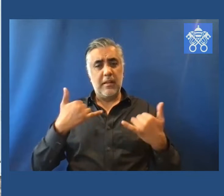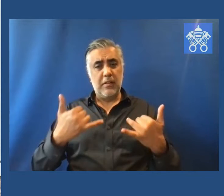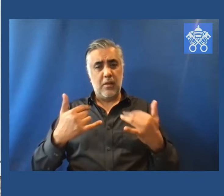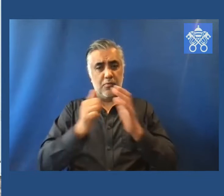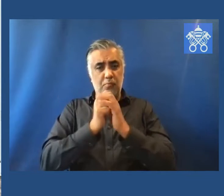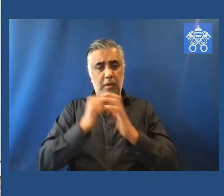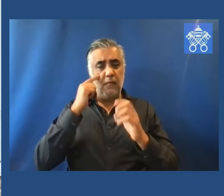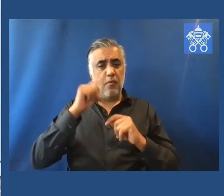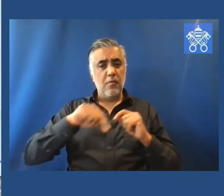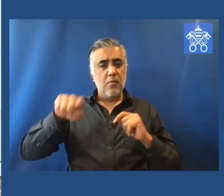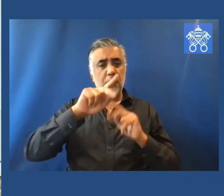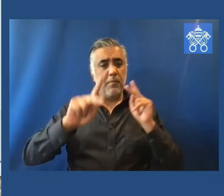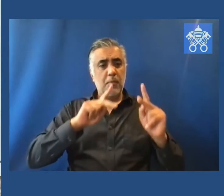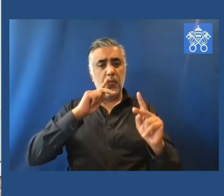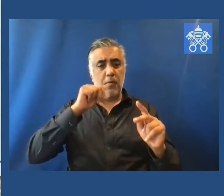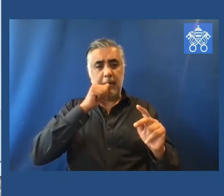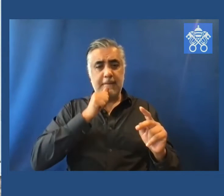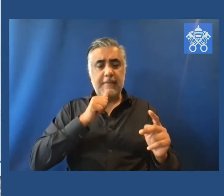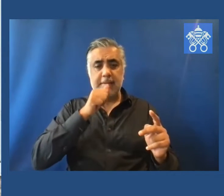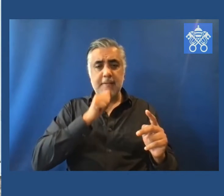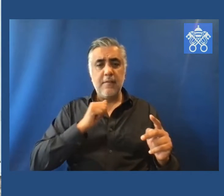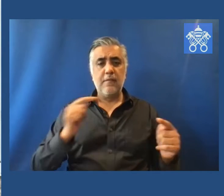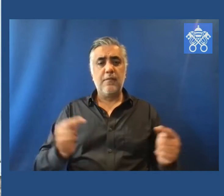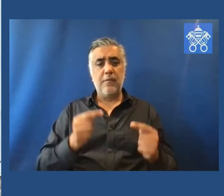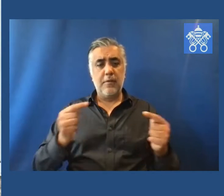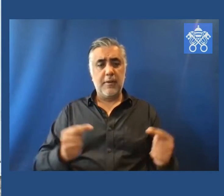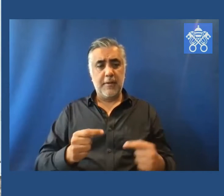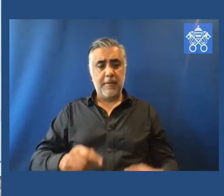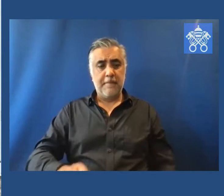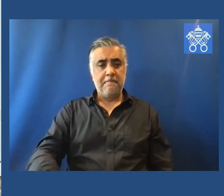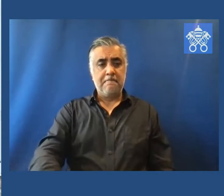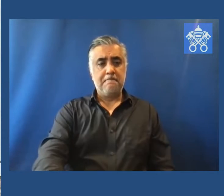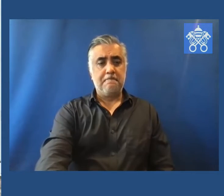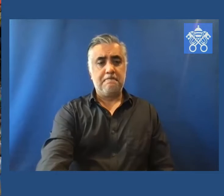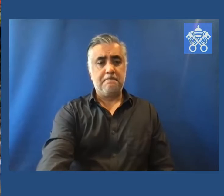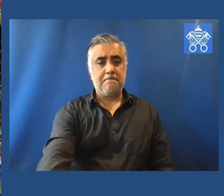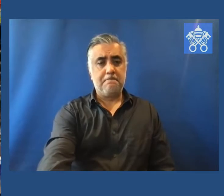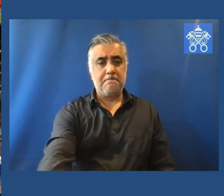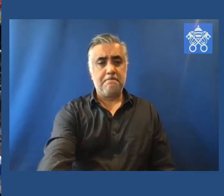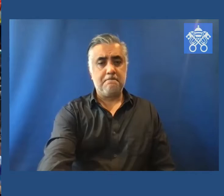inhuman. Let us pray for a second for those who are suffering.